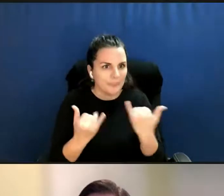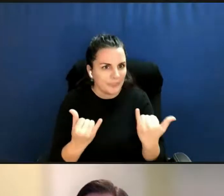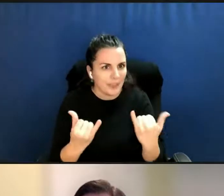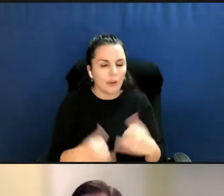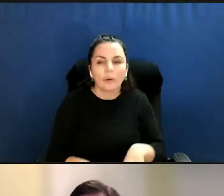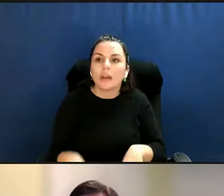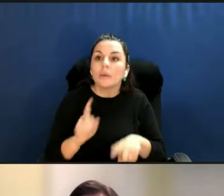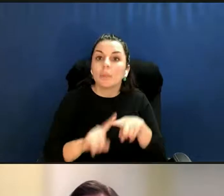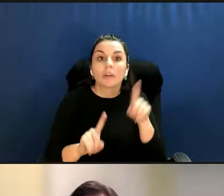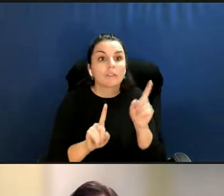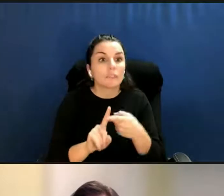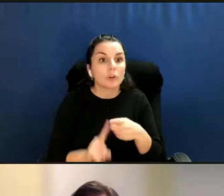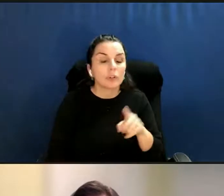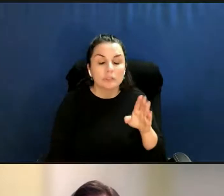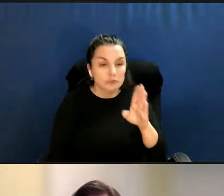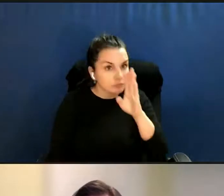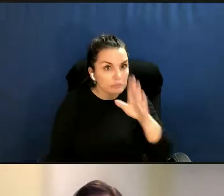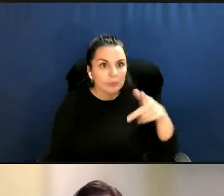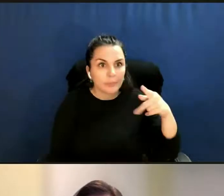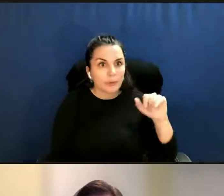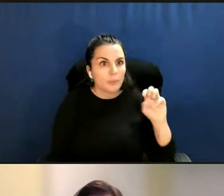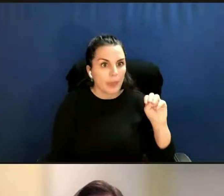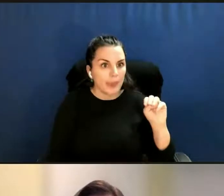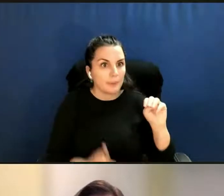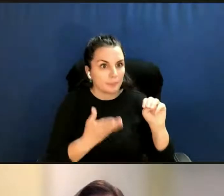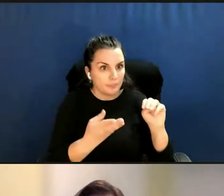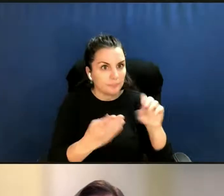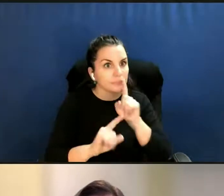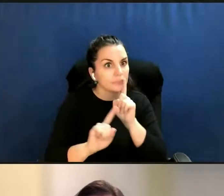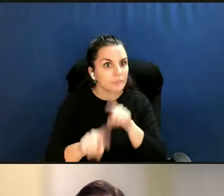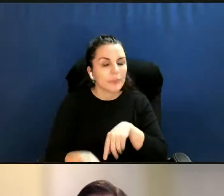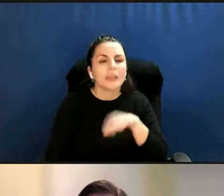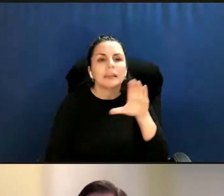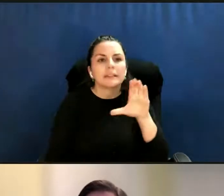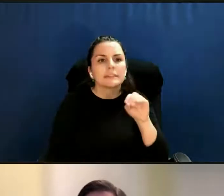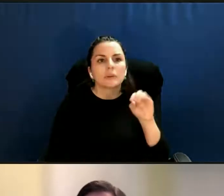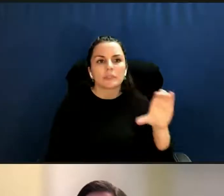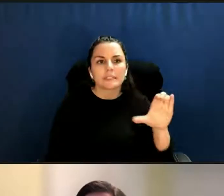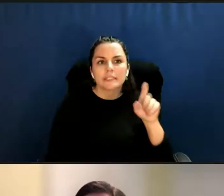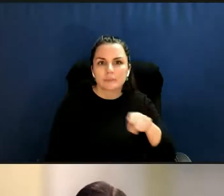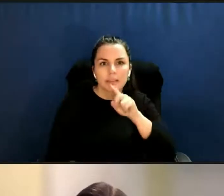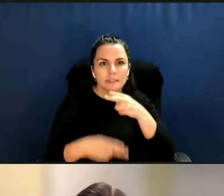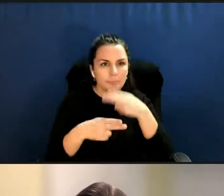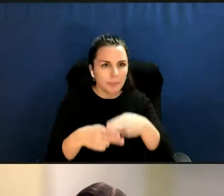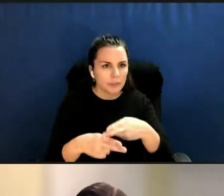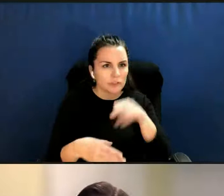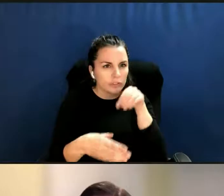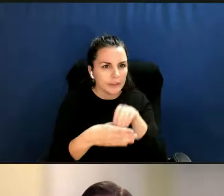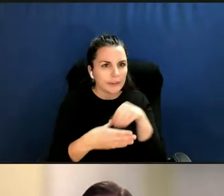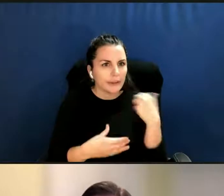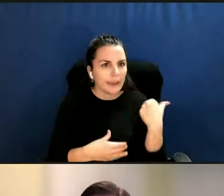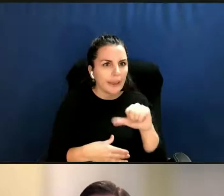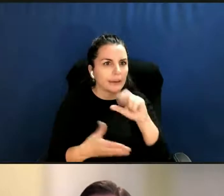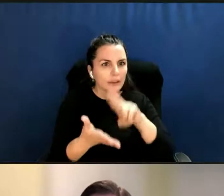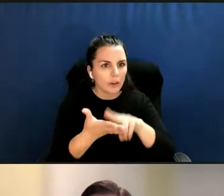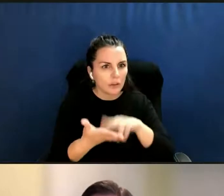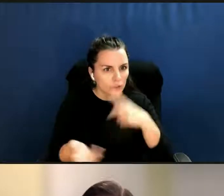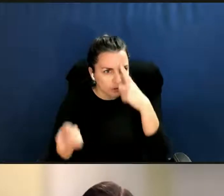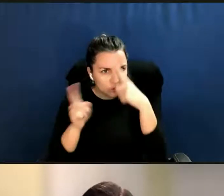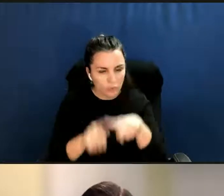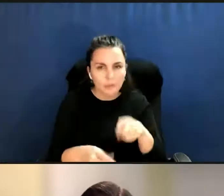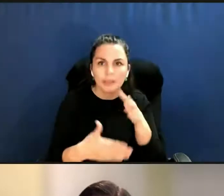for Pam. Do the COCs have to be mentioned in any contract agreement